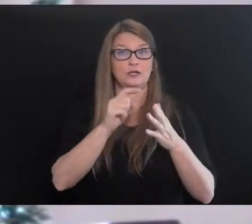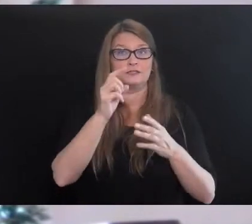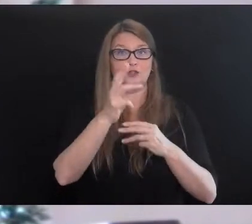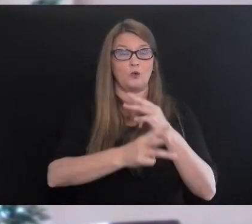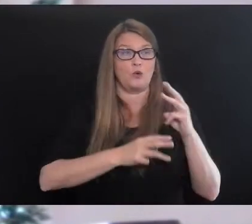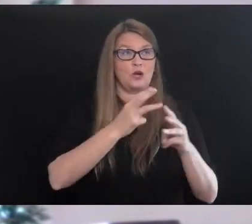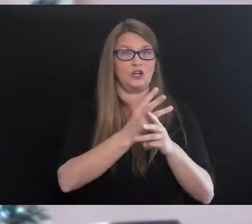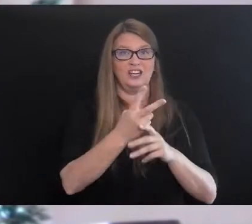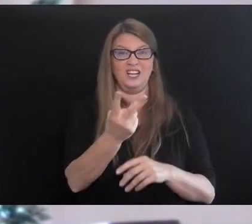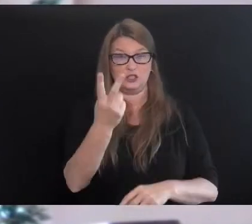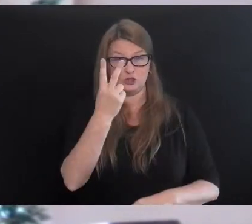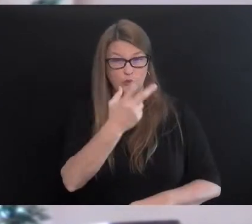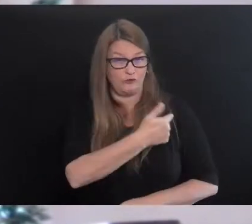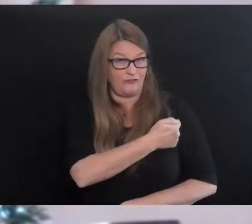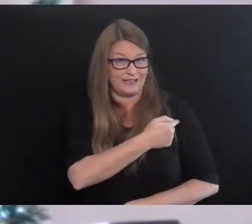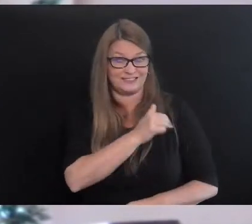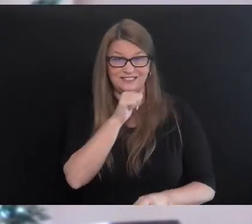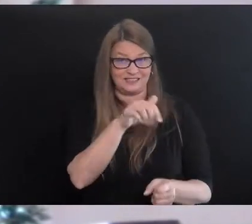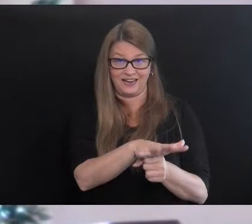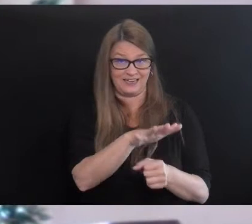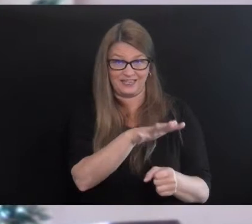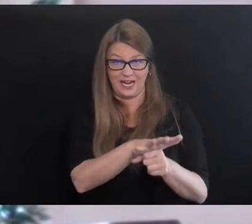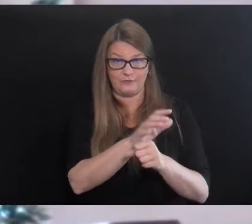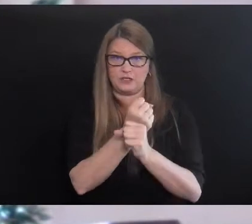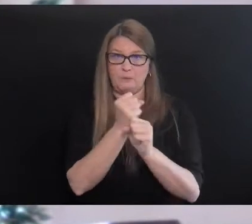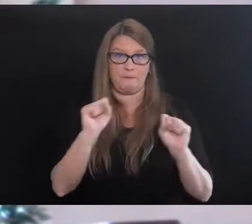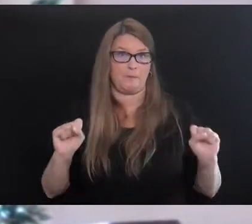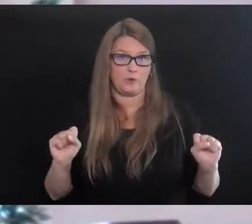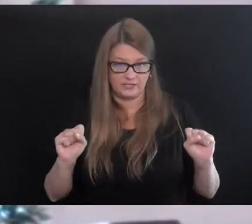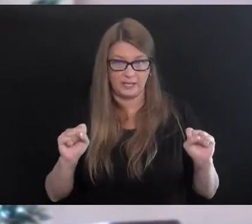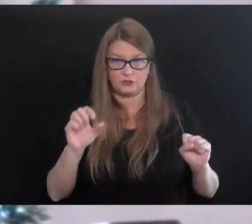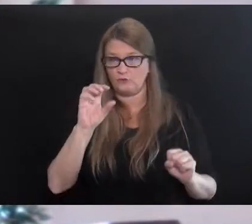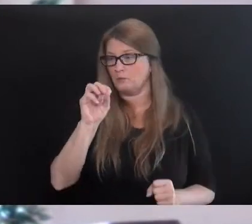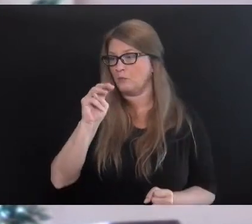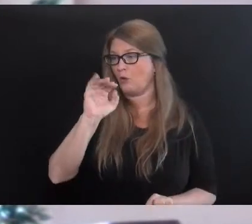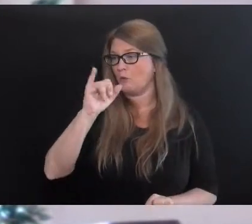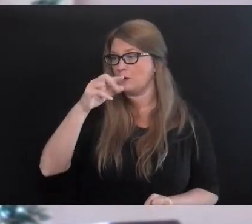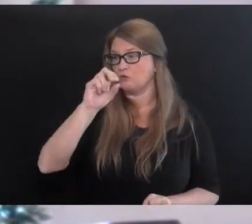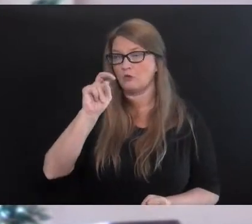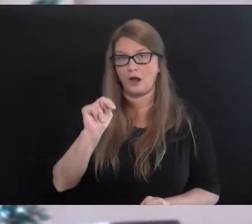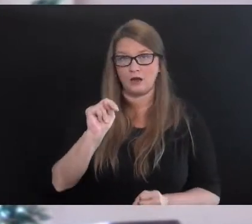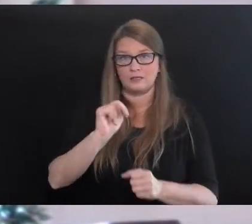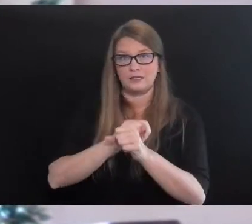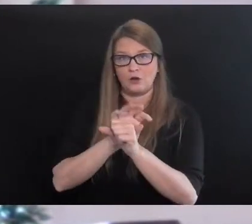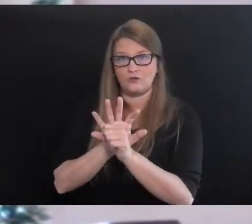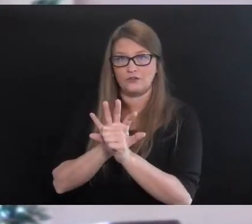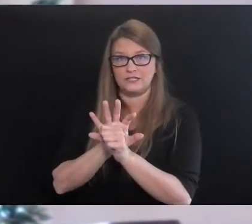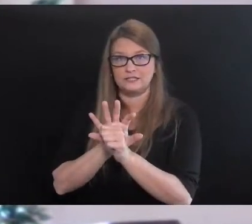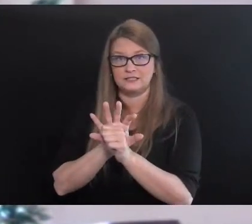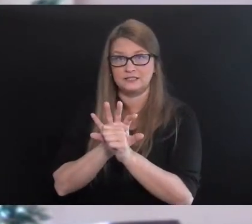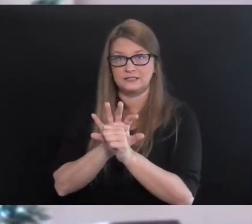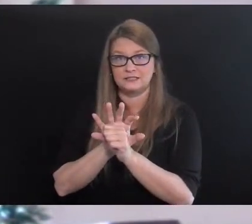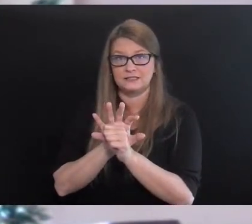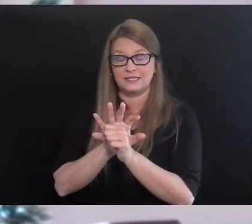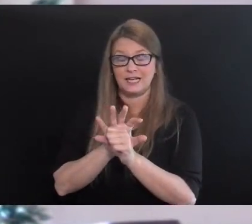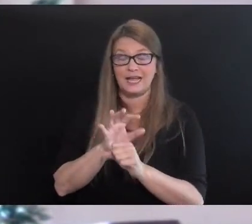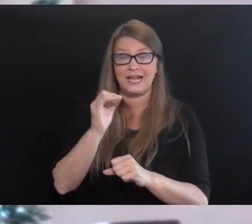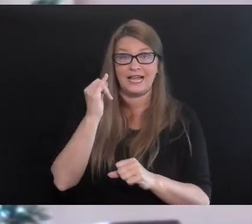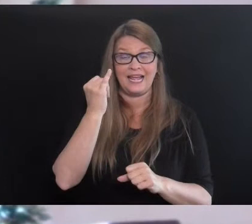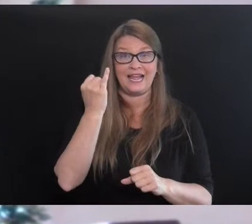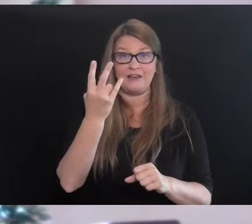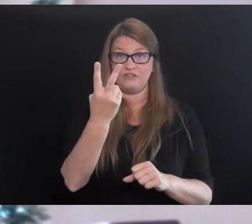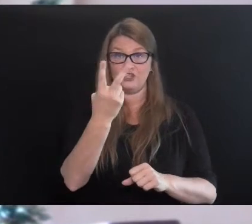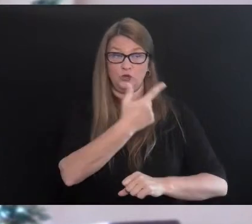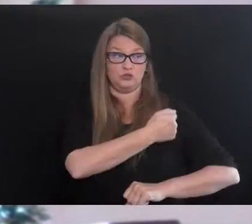not sufficient to really protect us from the Omicron variant if those 2 vaccines are 6 months ago